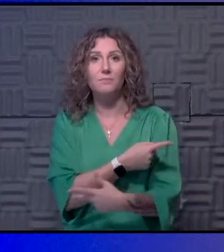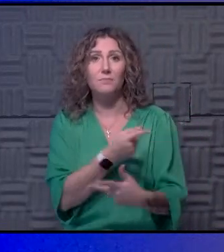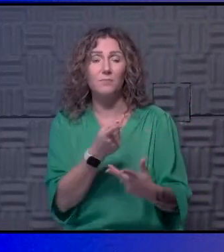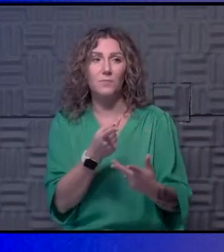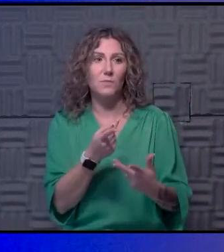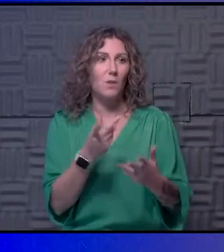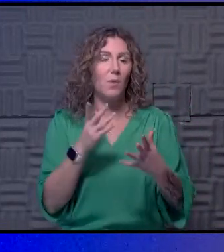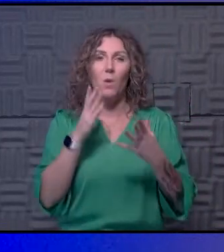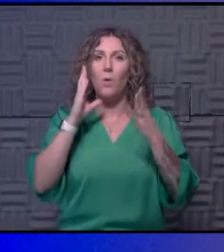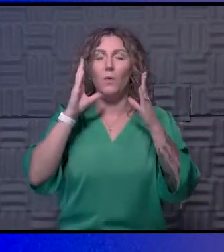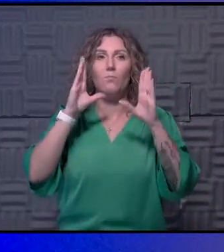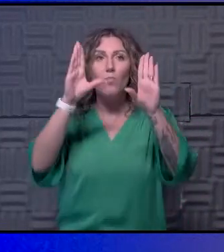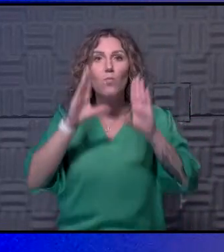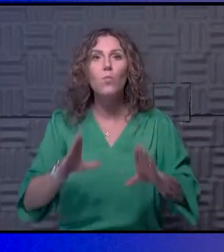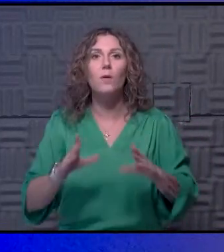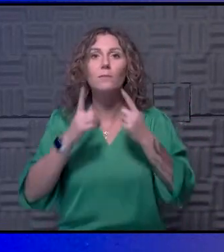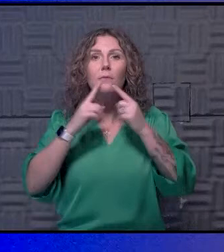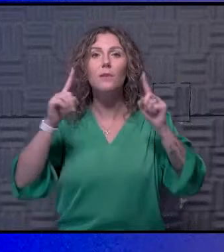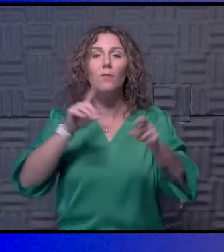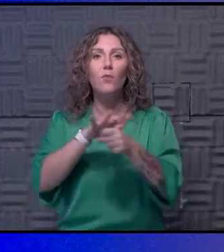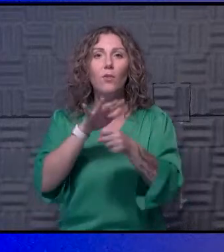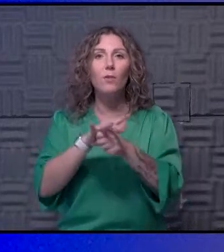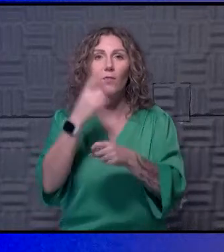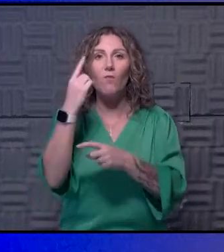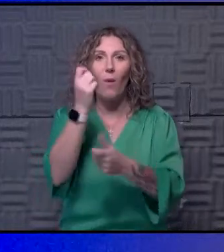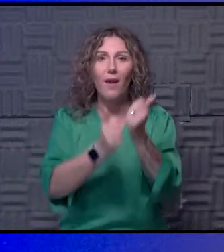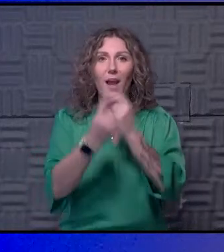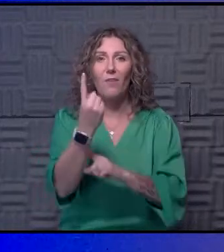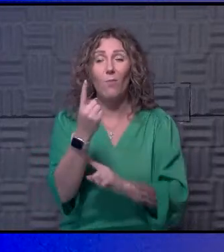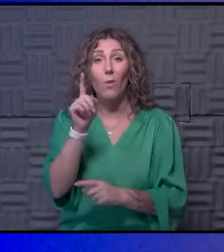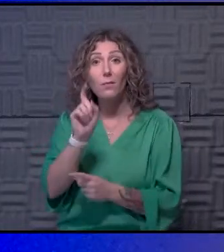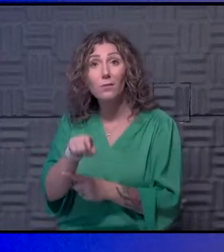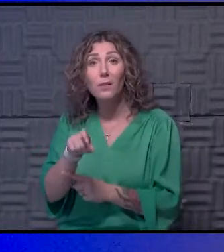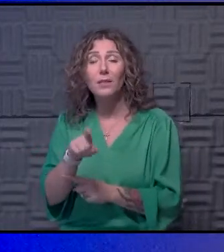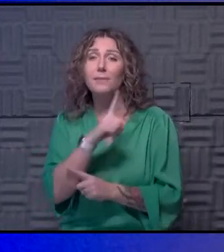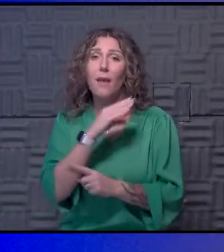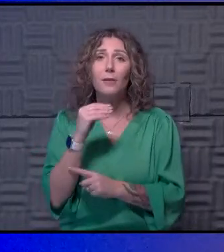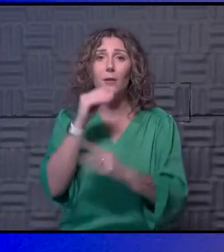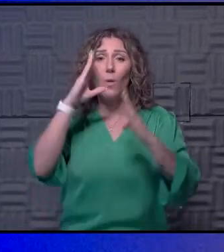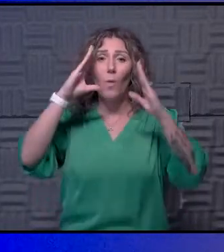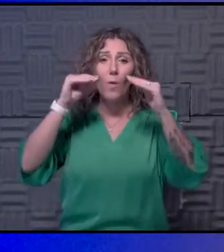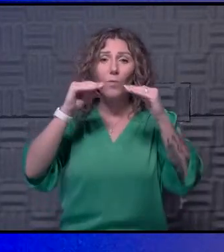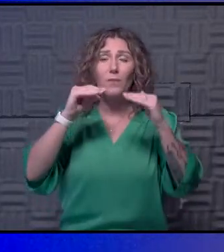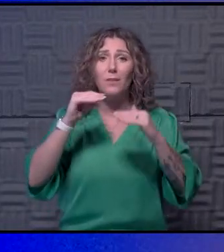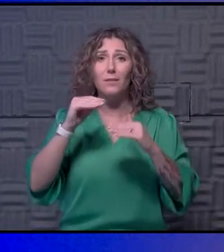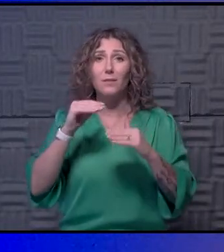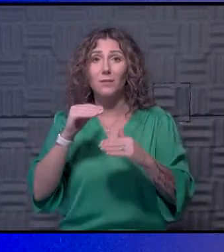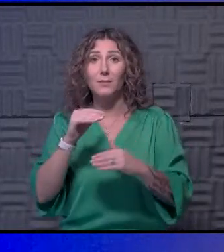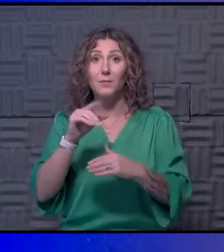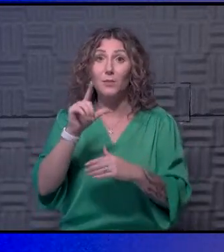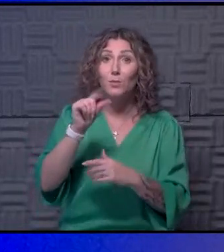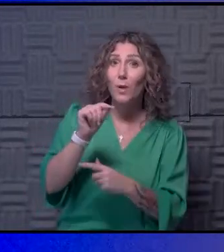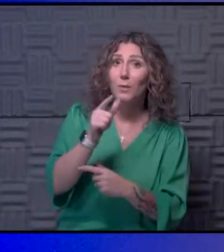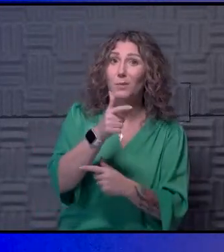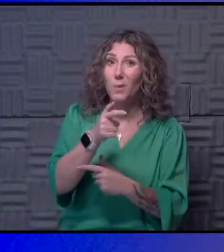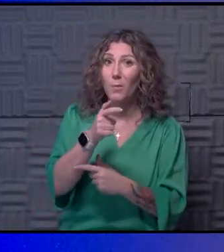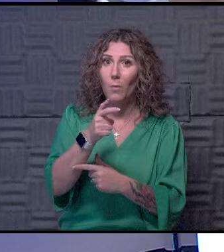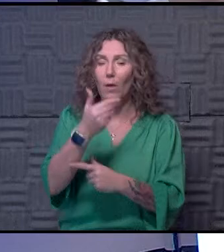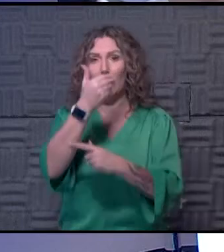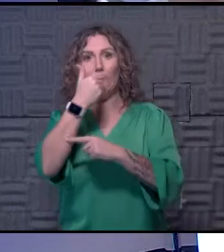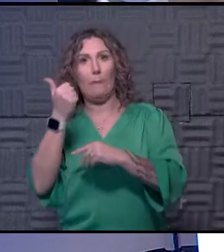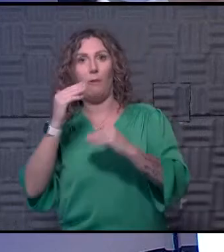be great enough so that we can give it to everybody that needs it. And hopefully, again, make 2021 a lot better than 2020 has been.